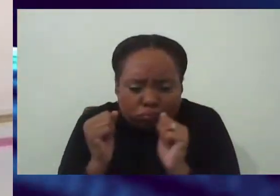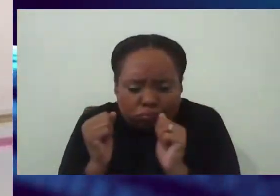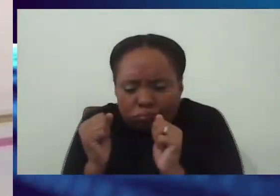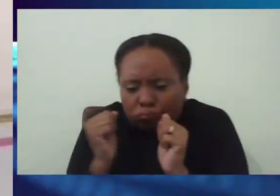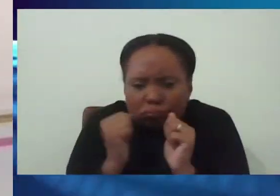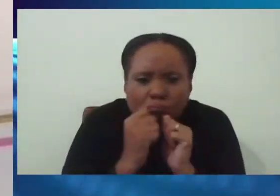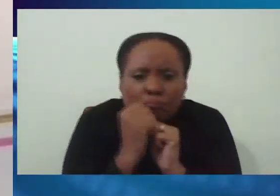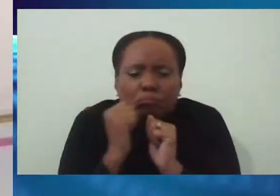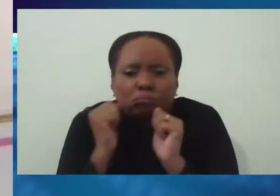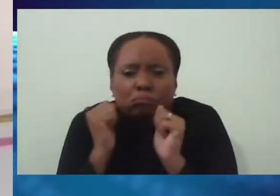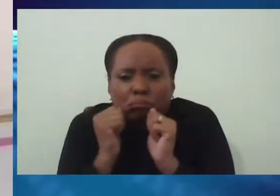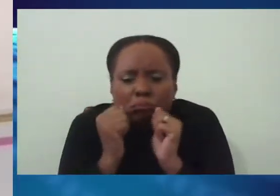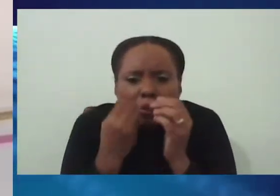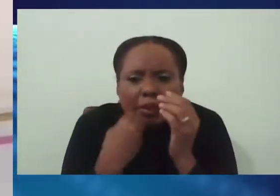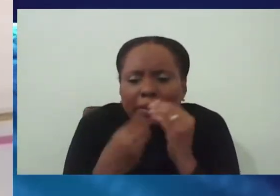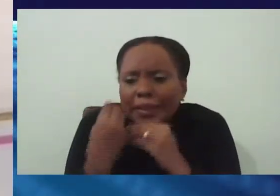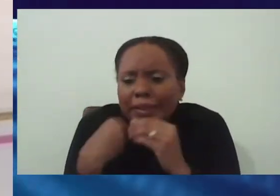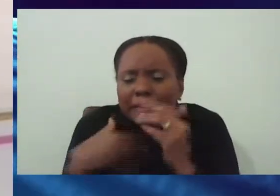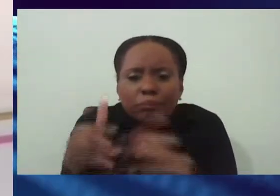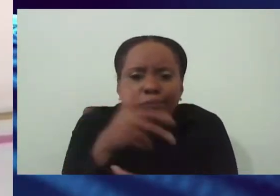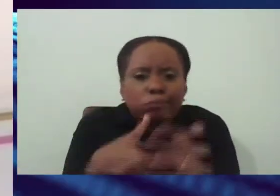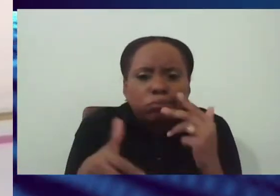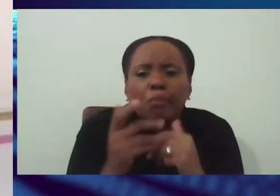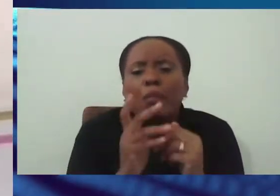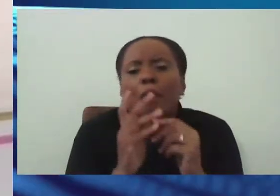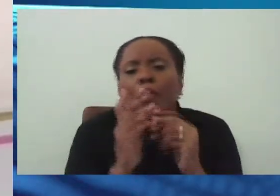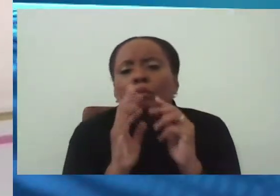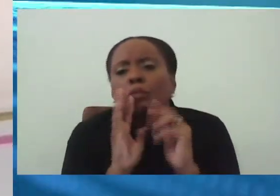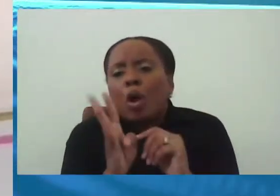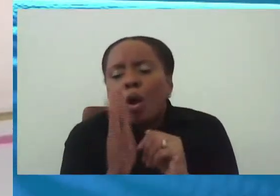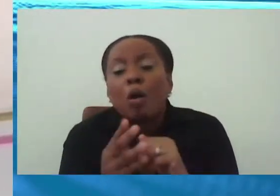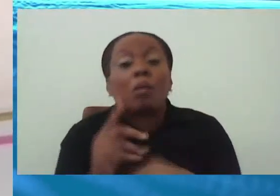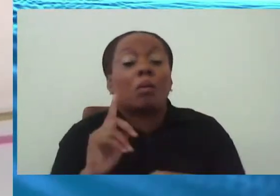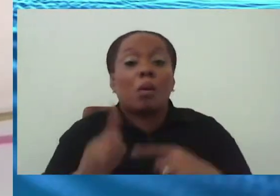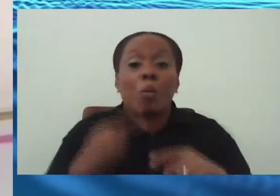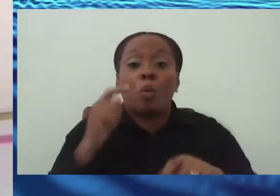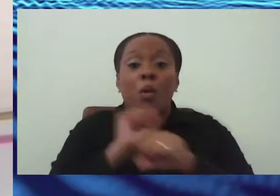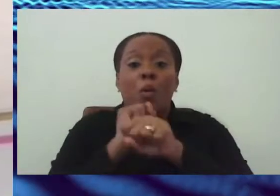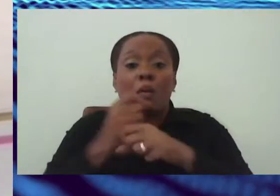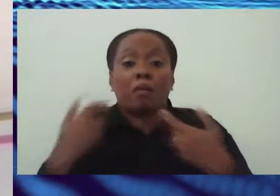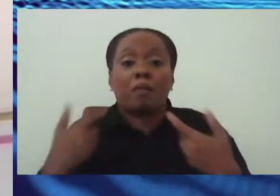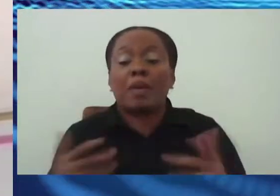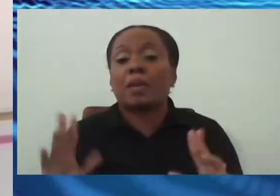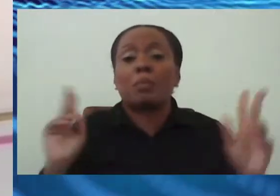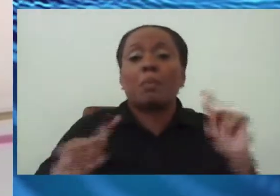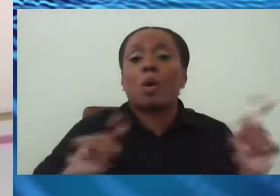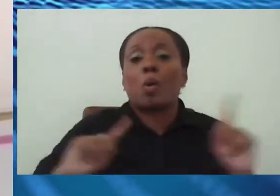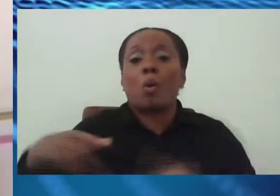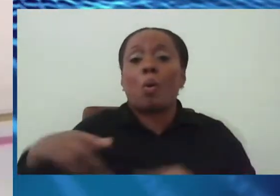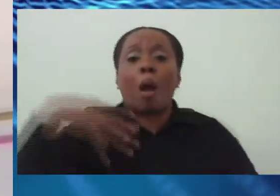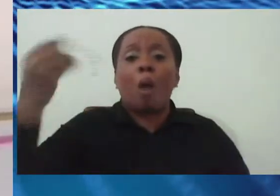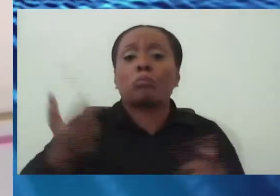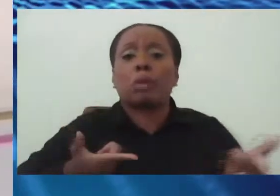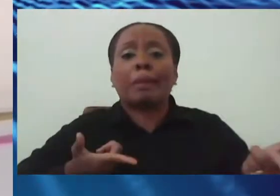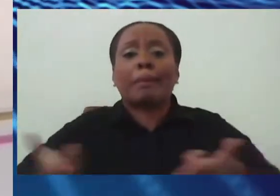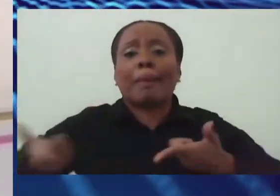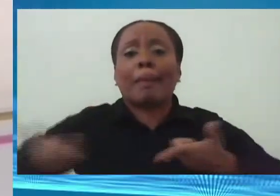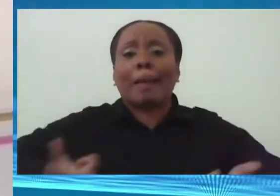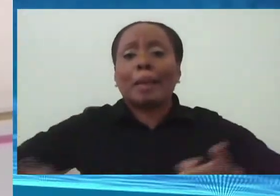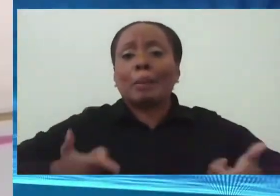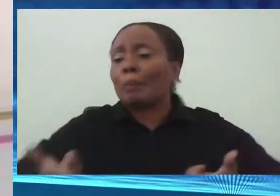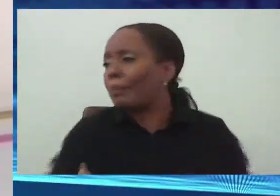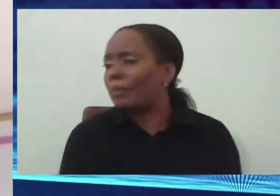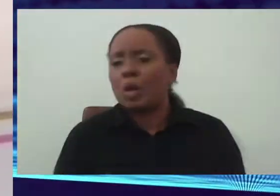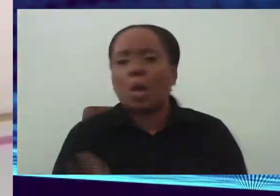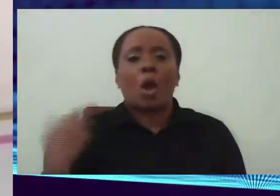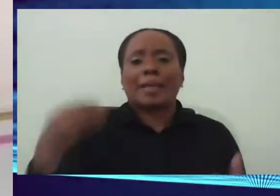your lunchtime? And also, after work limes, etc., where people stop to lime, or if you are, especially